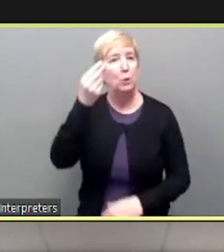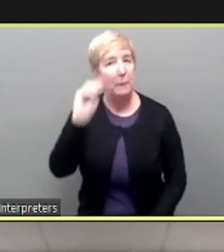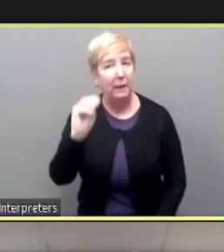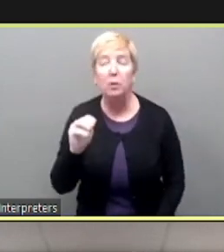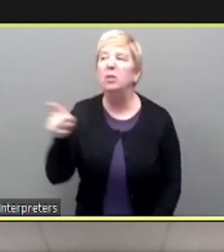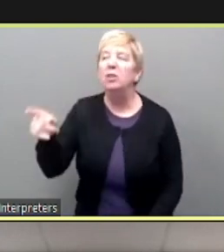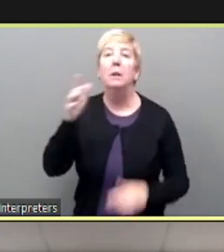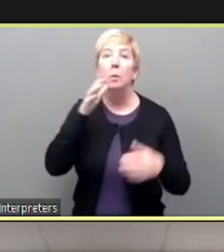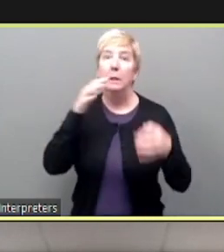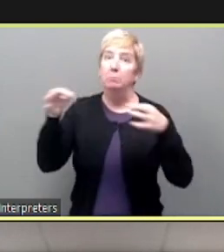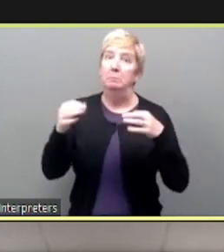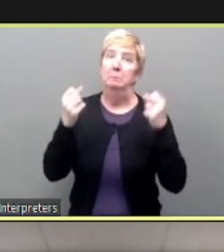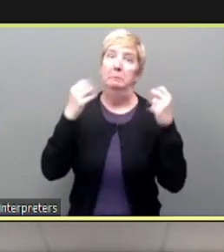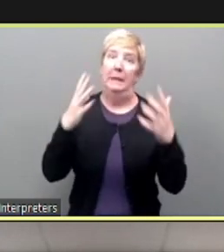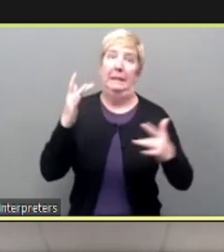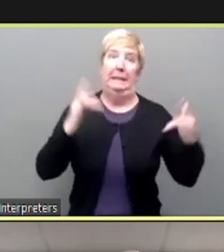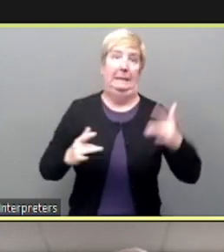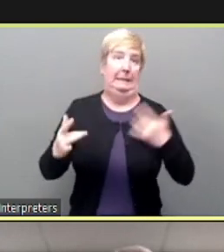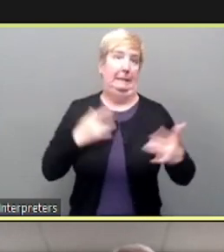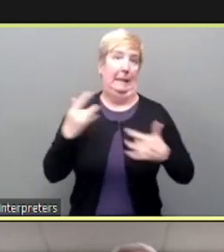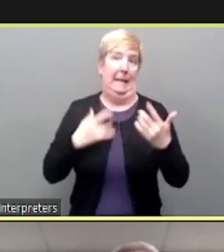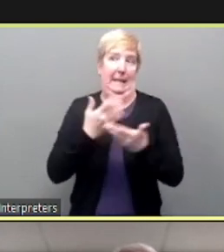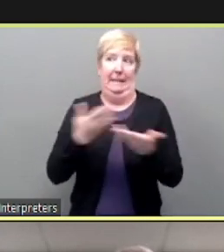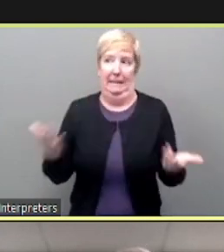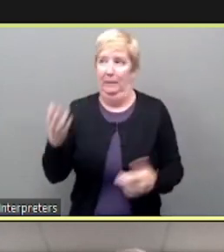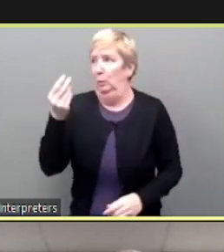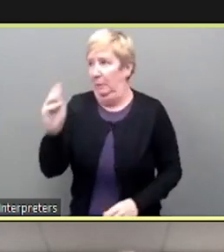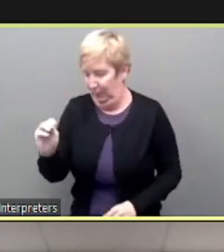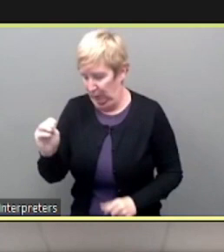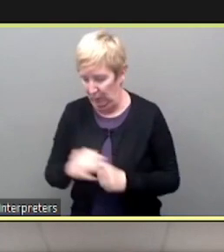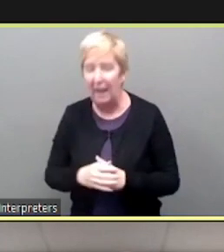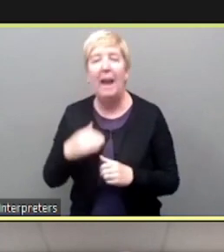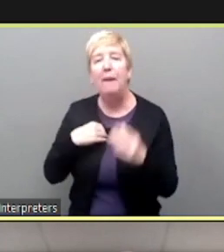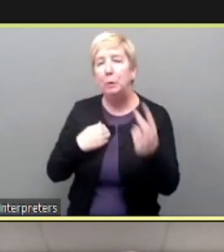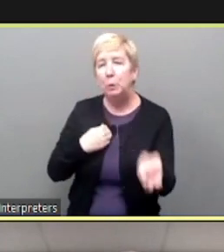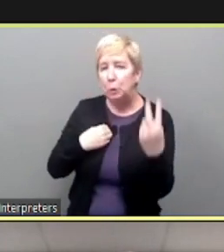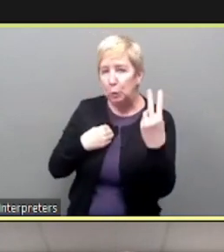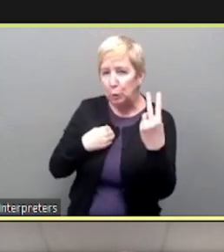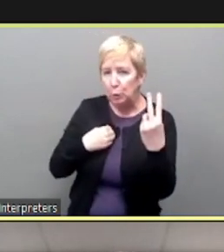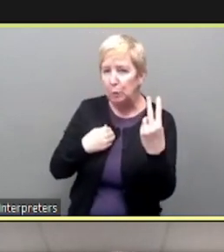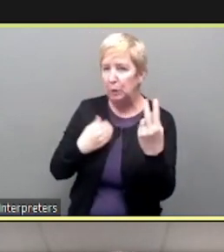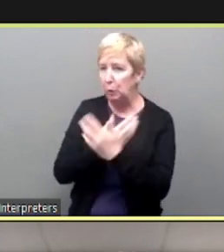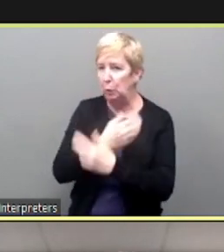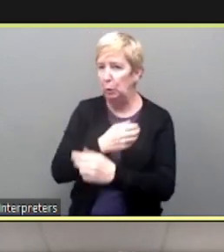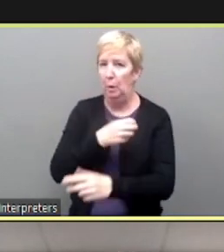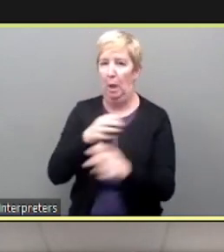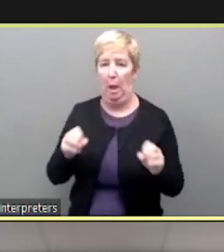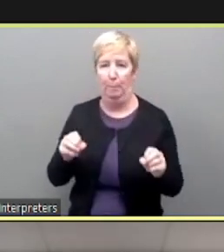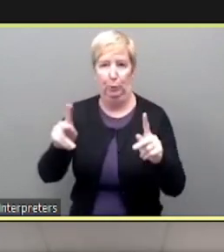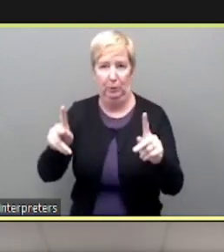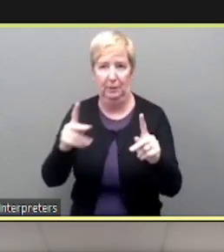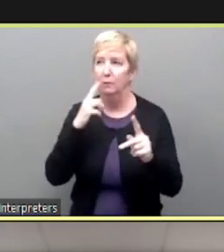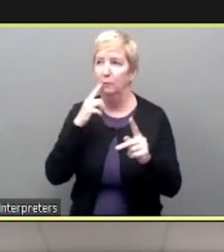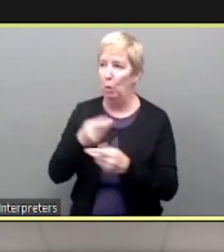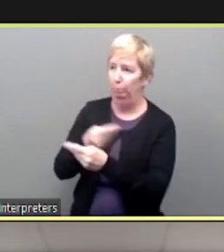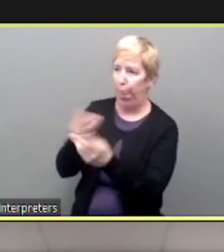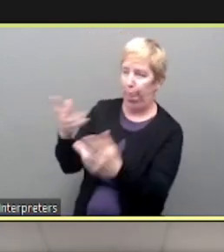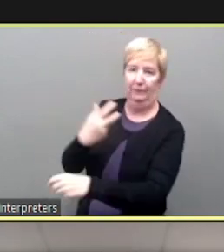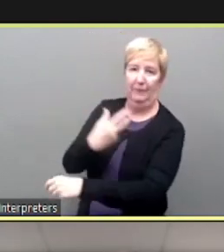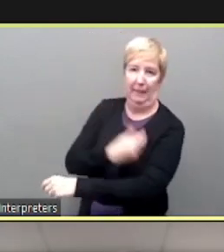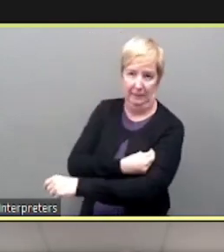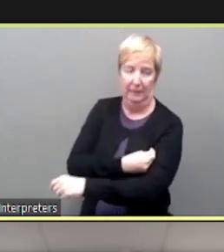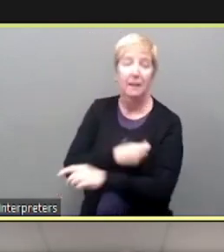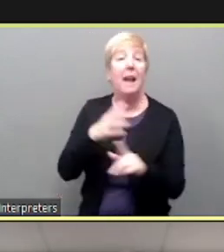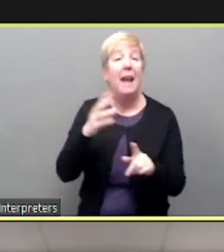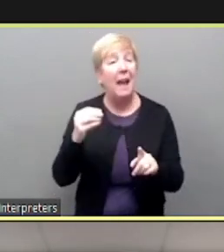to talk about with vaccines, 2 new opportunities to vaccinate individuals, and great, really